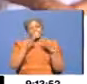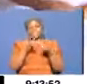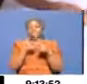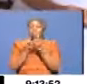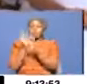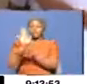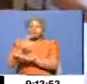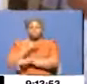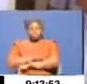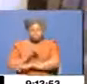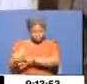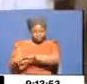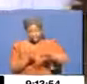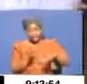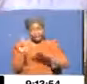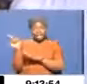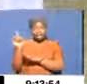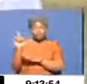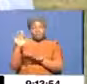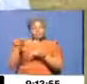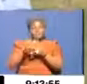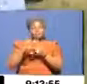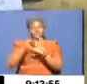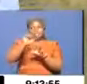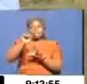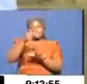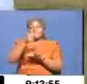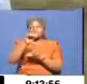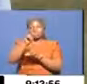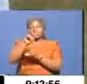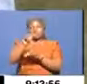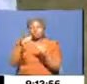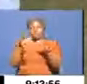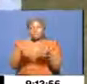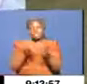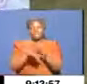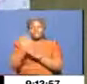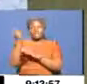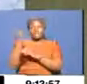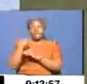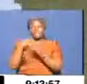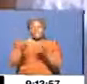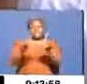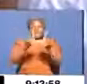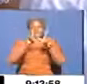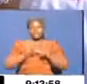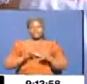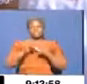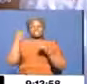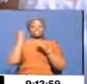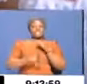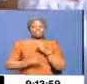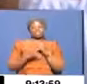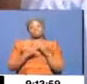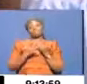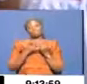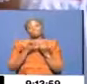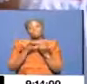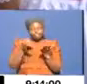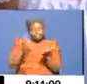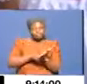Nairobi, members of the Shona community in Kenya have received the final certificate of registration, granting them recognition